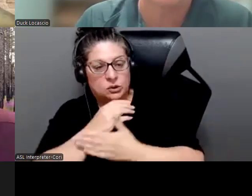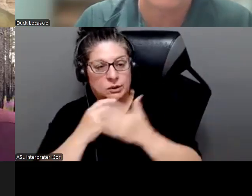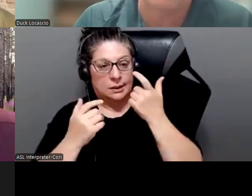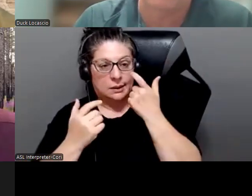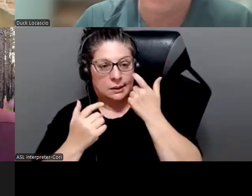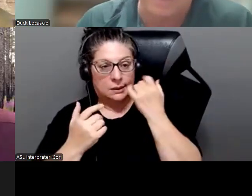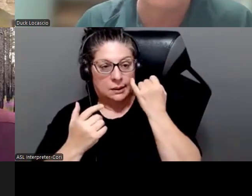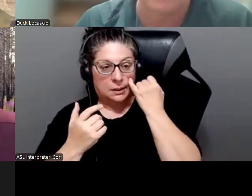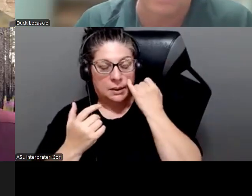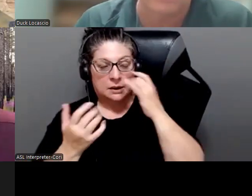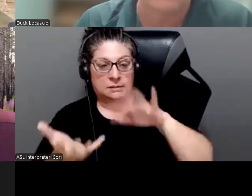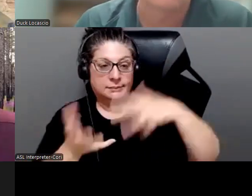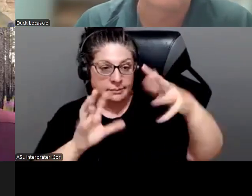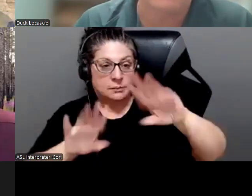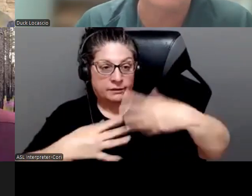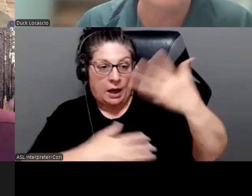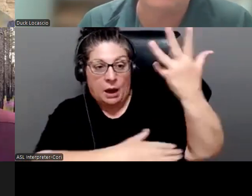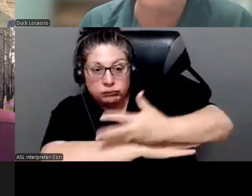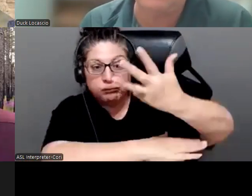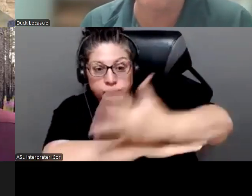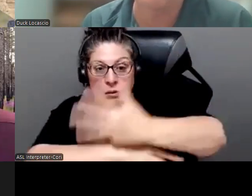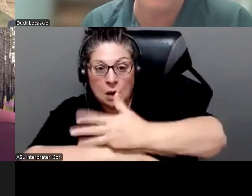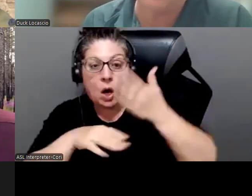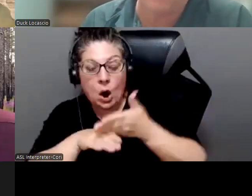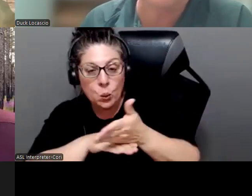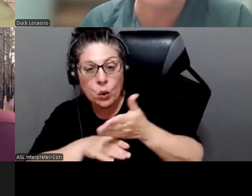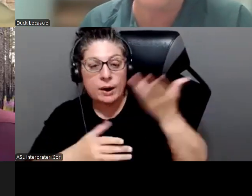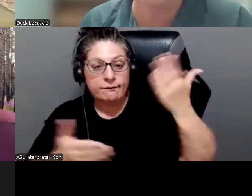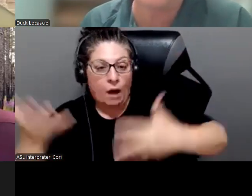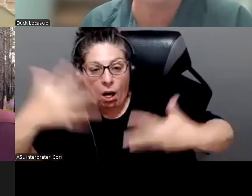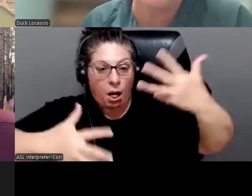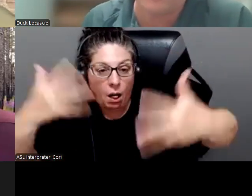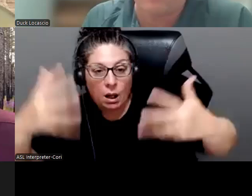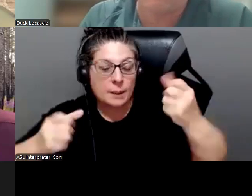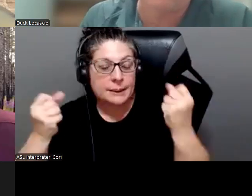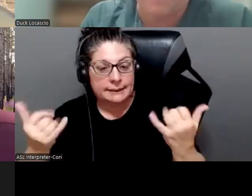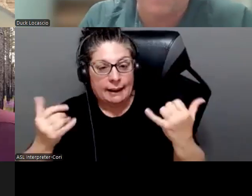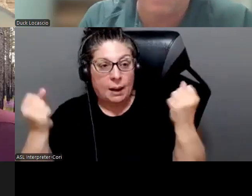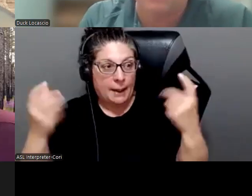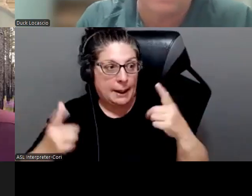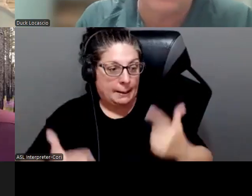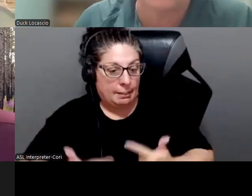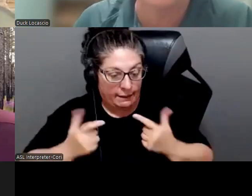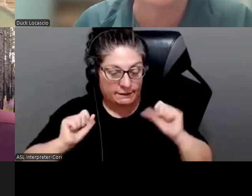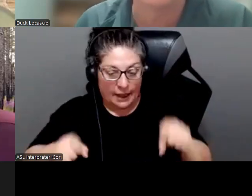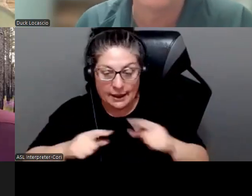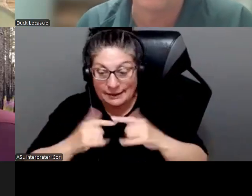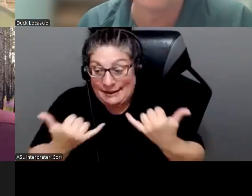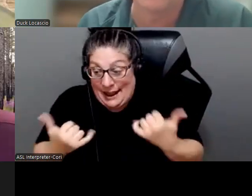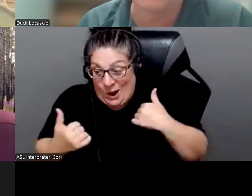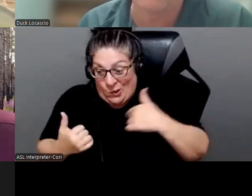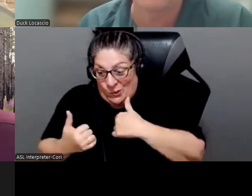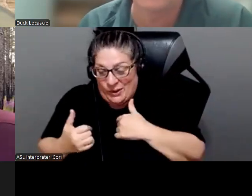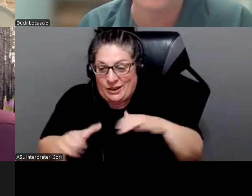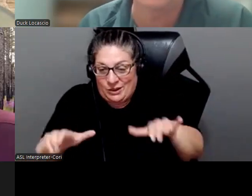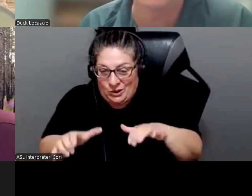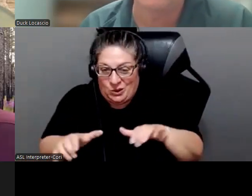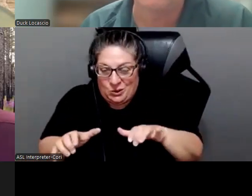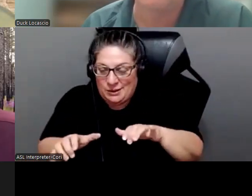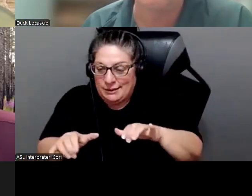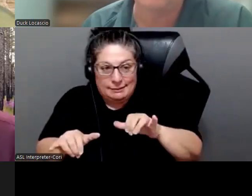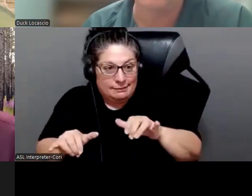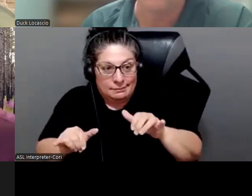disturbance would lay down a lot of timber and provide for all these habitats. Now all of us practitioners are doing it on